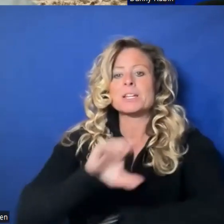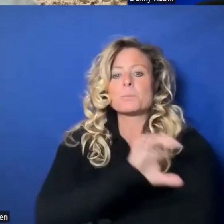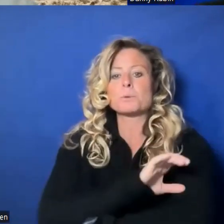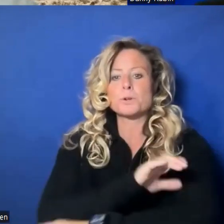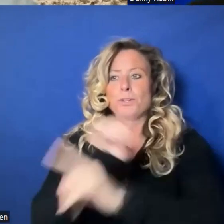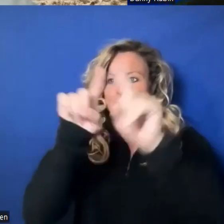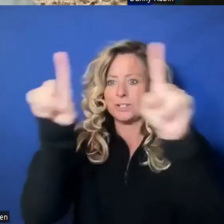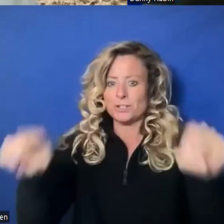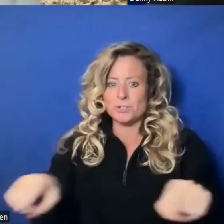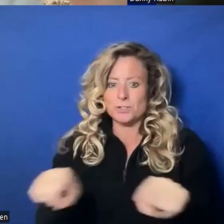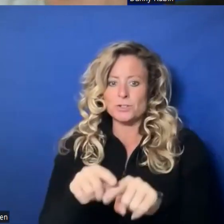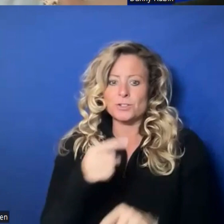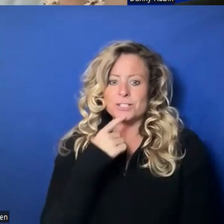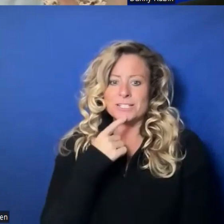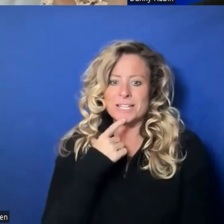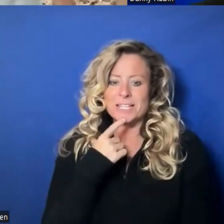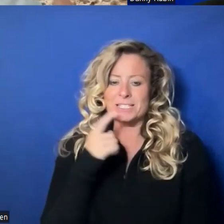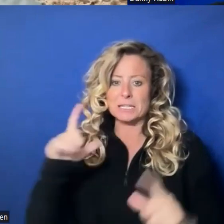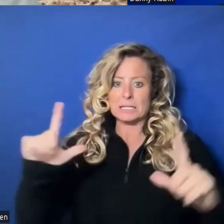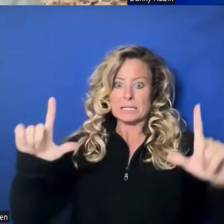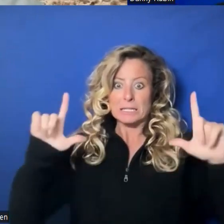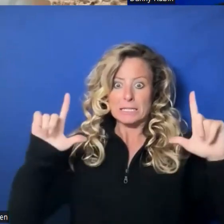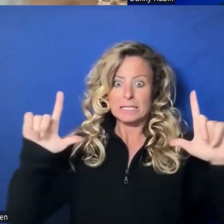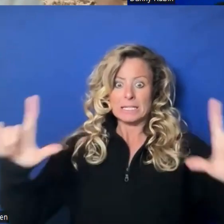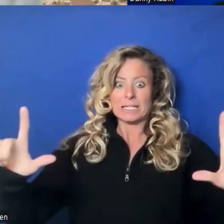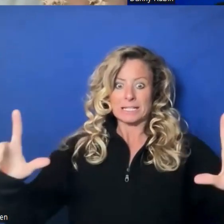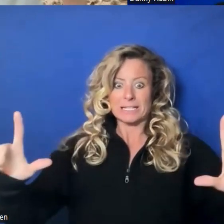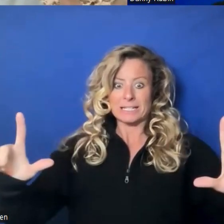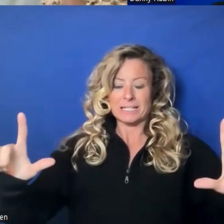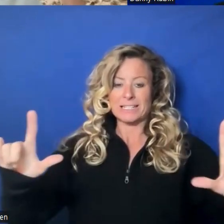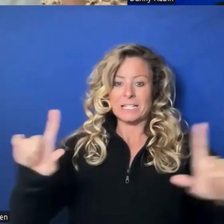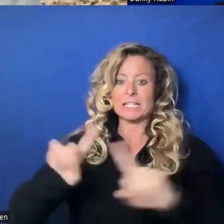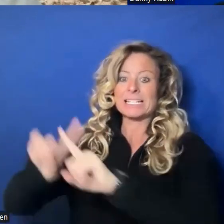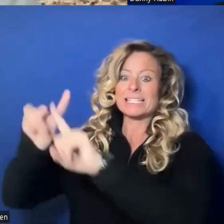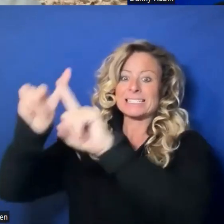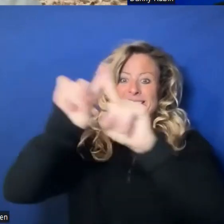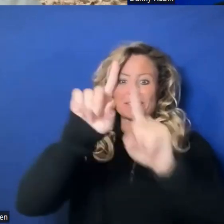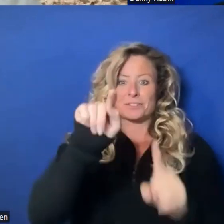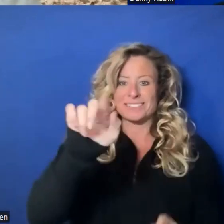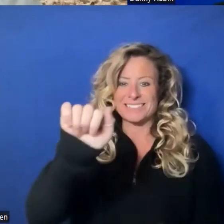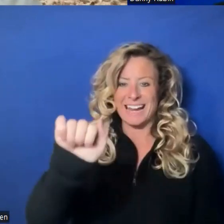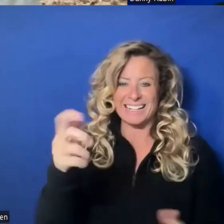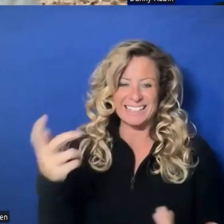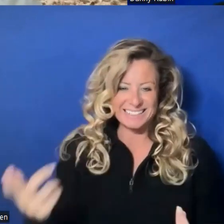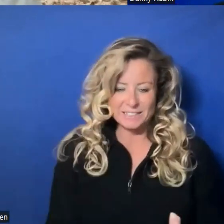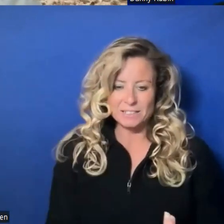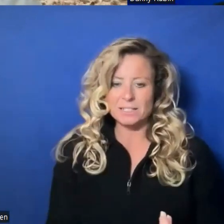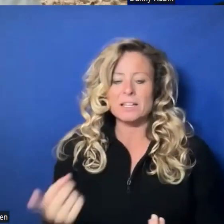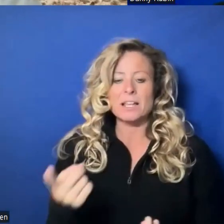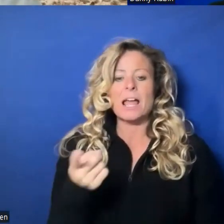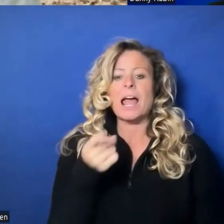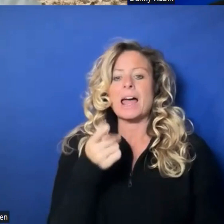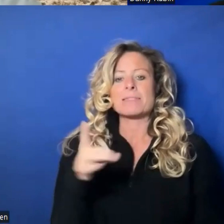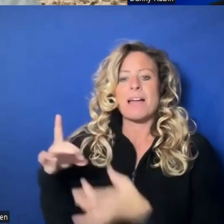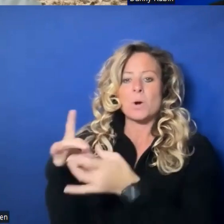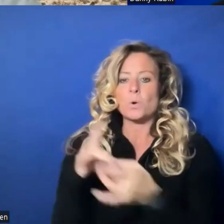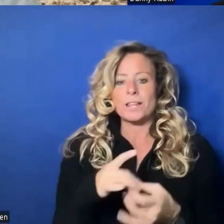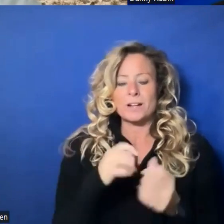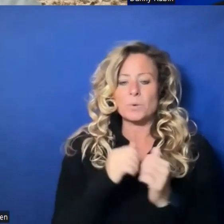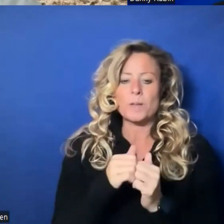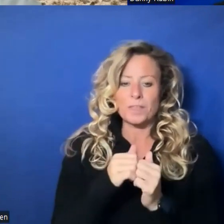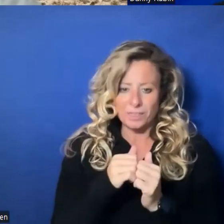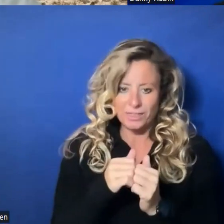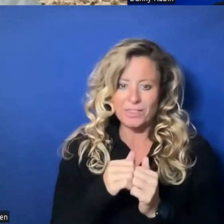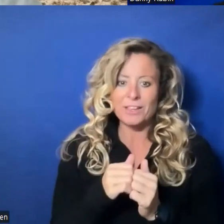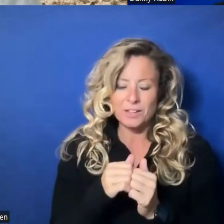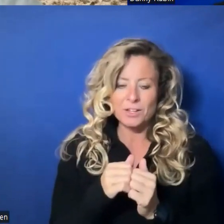was Excels, huge Excels with different kind of data. and this correlates with the answer we